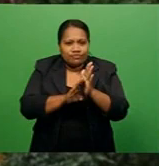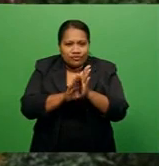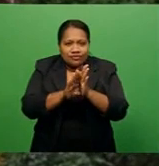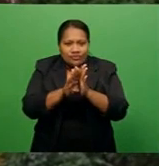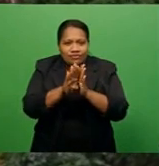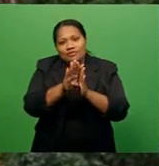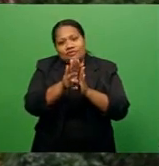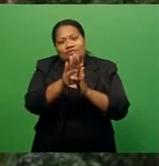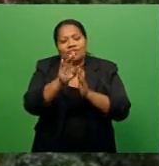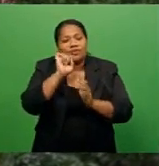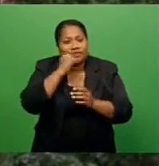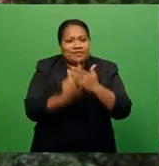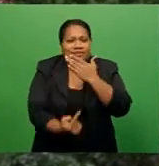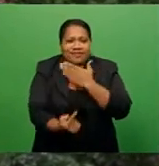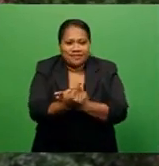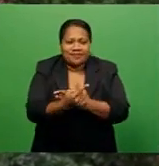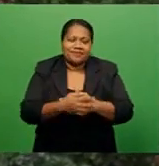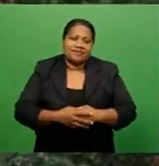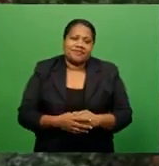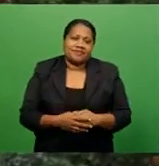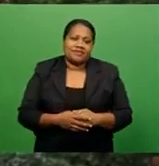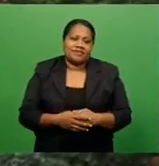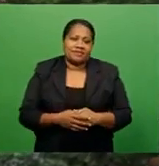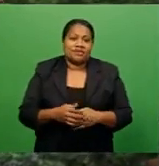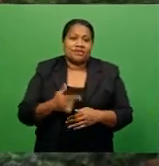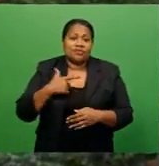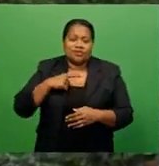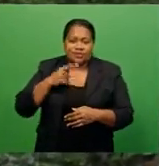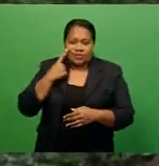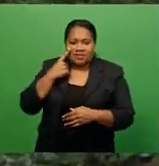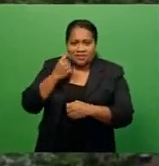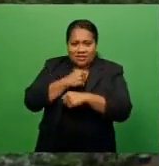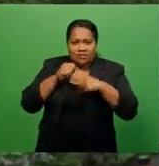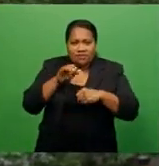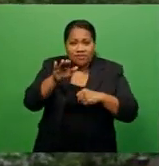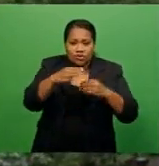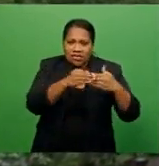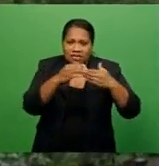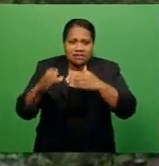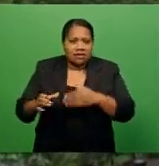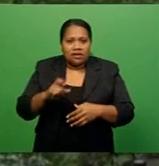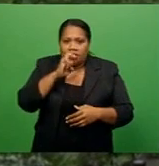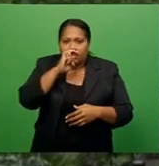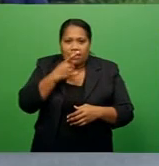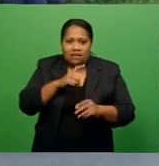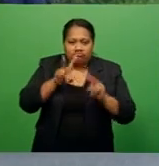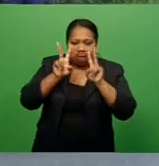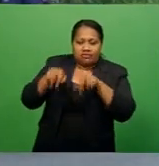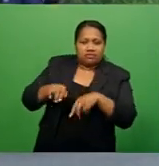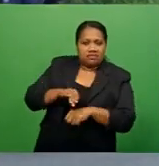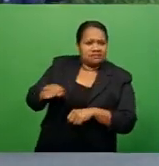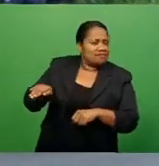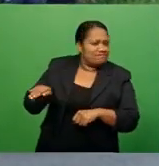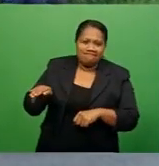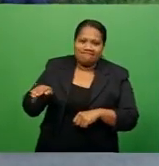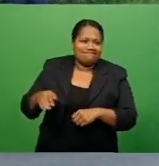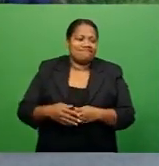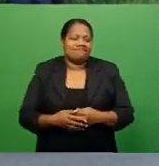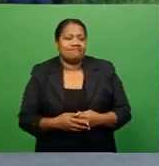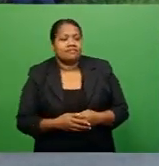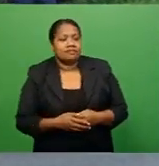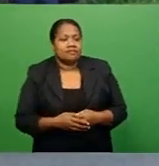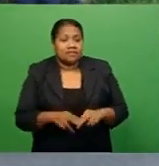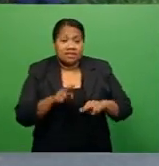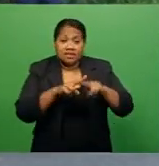will emerge. As these youth are our future leaders, we can afford to continue undermining them. FBC News has been told